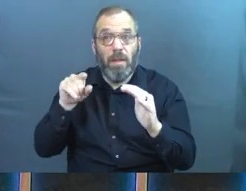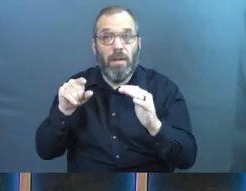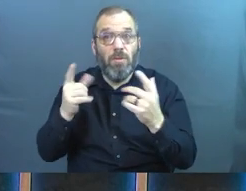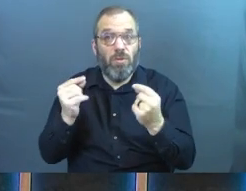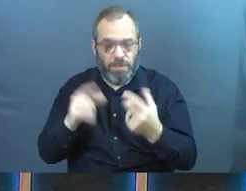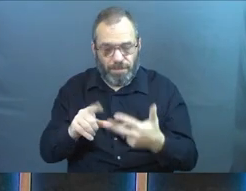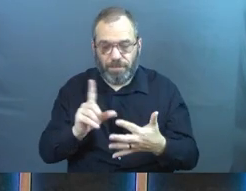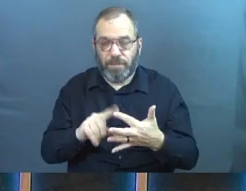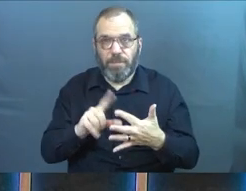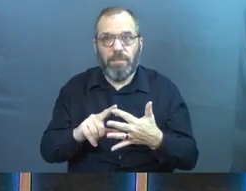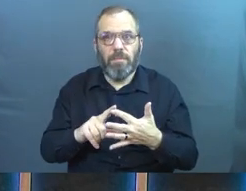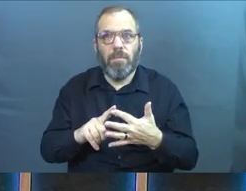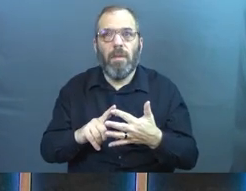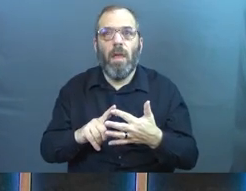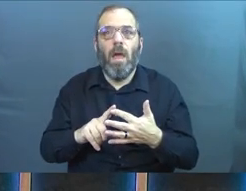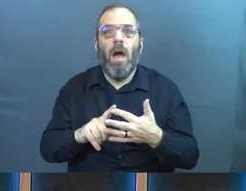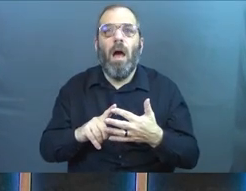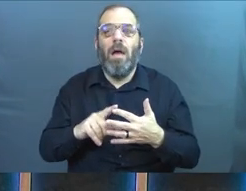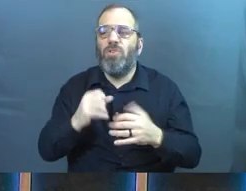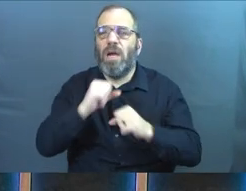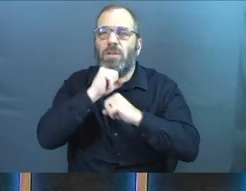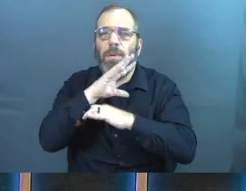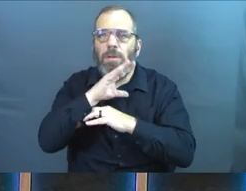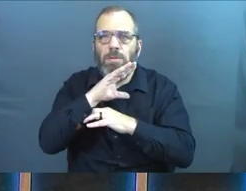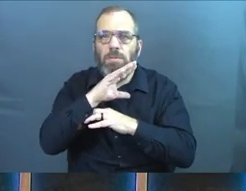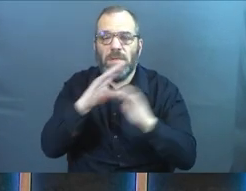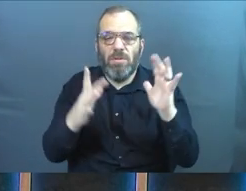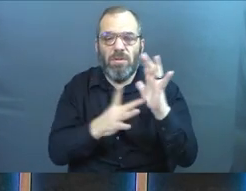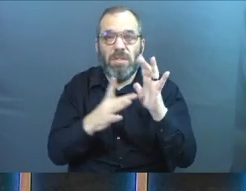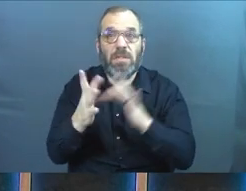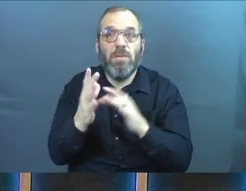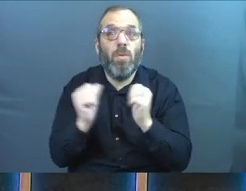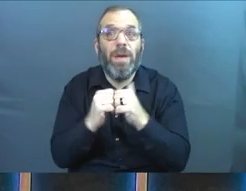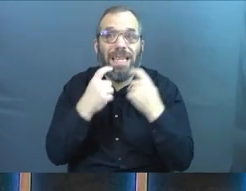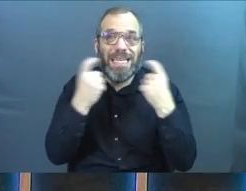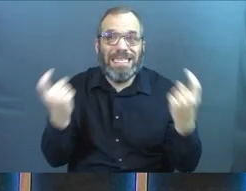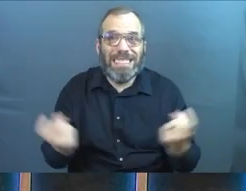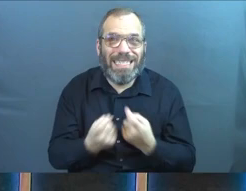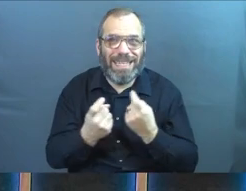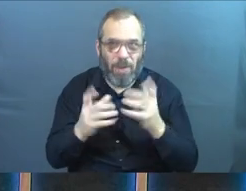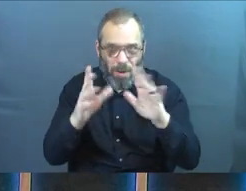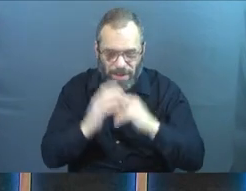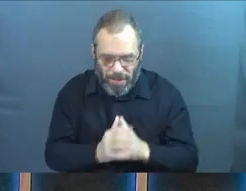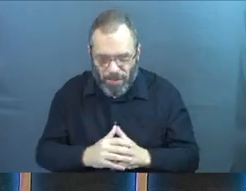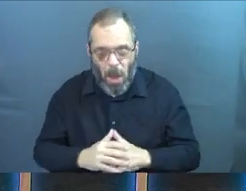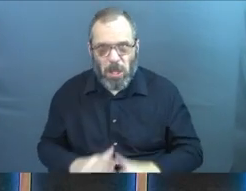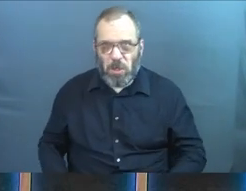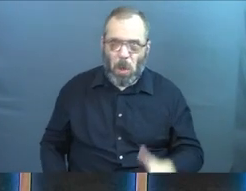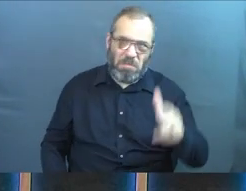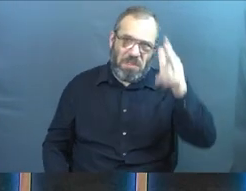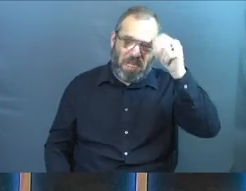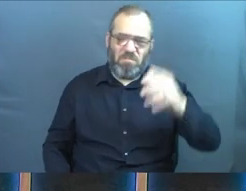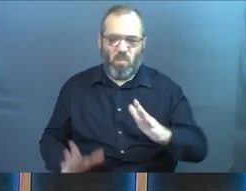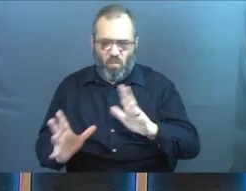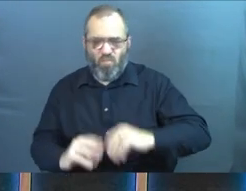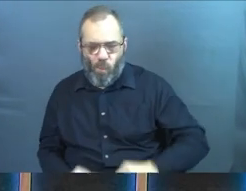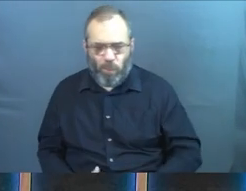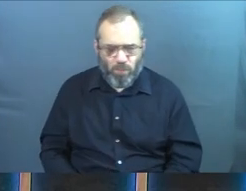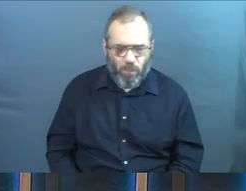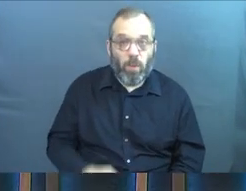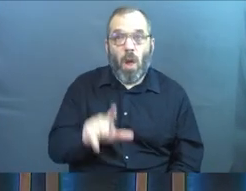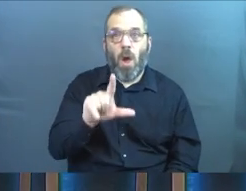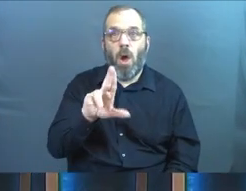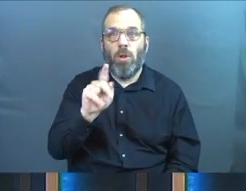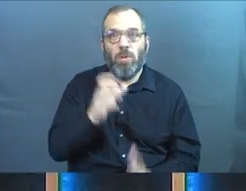to do is he tries to pollute Jesus with sin. So here's his egotistical offer.